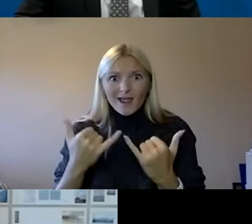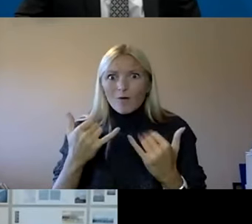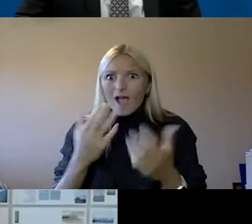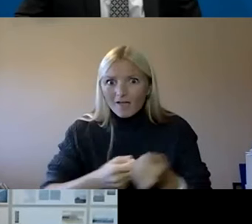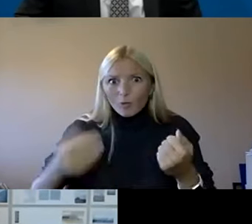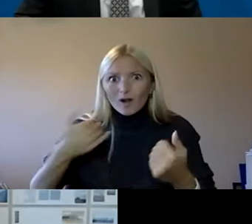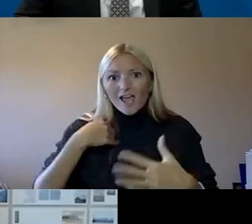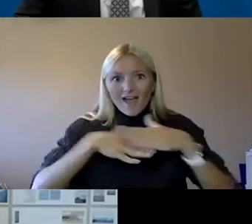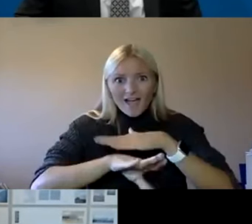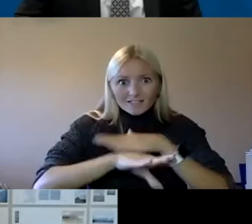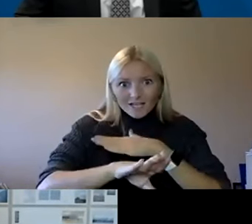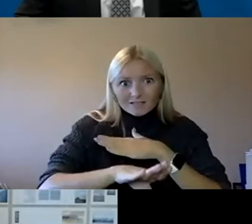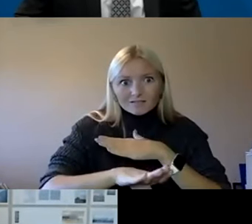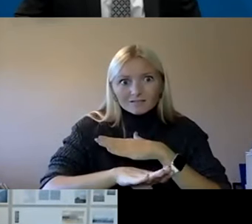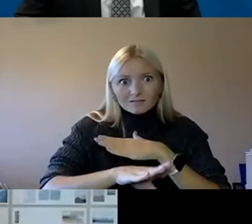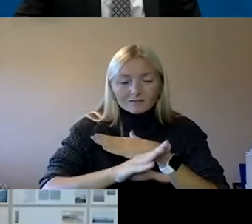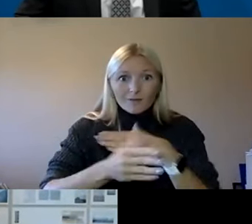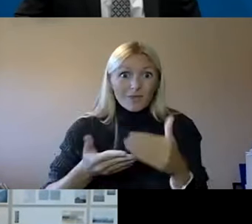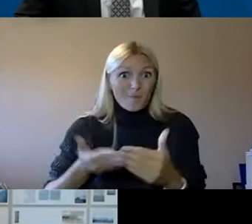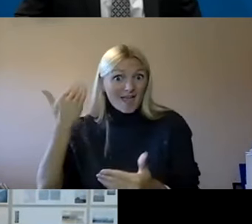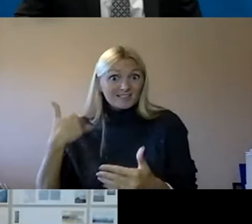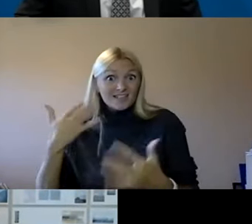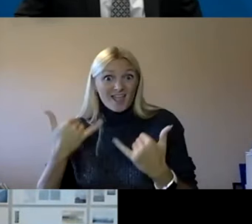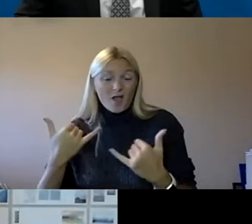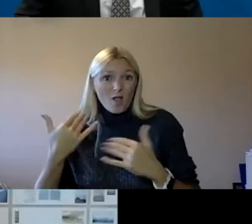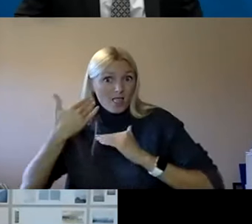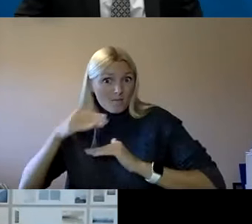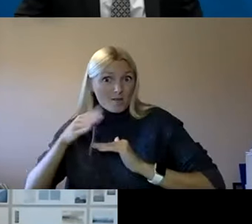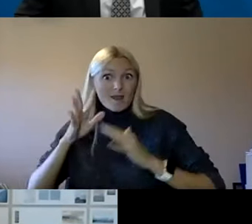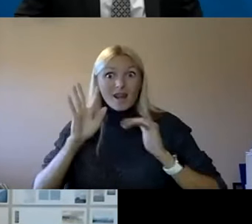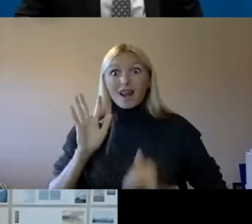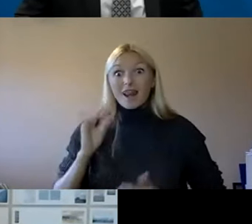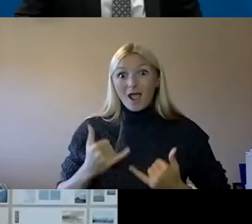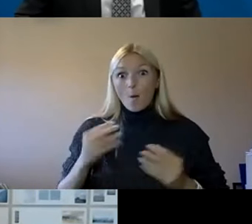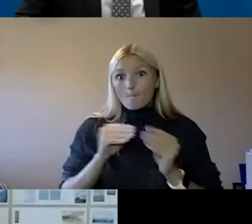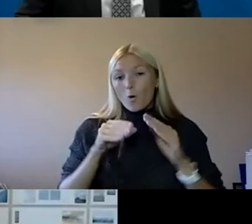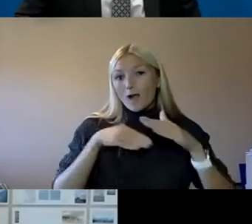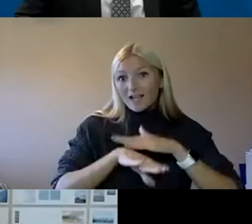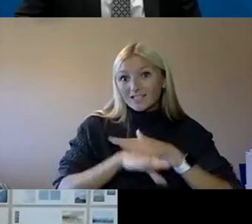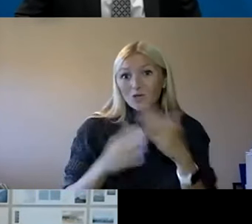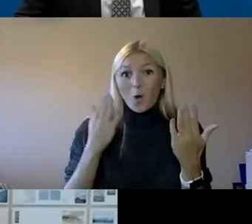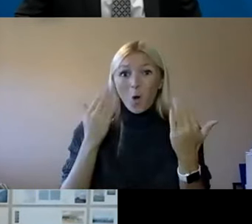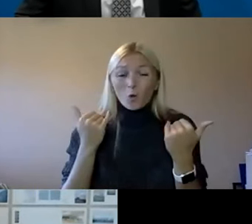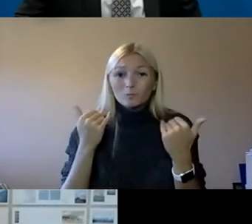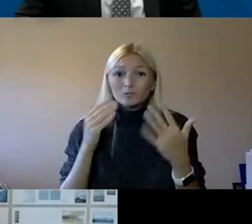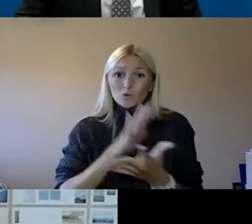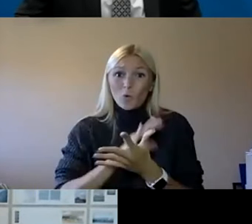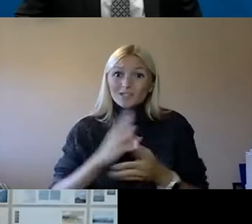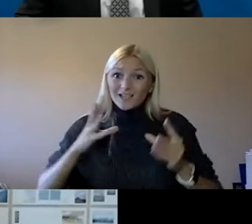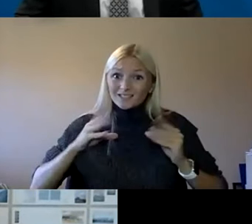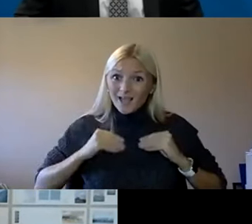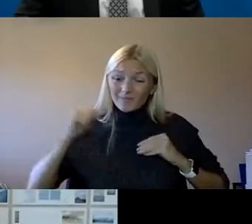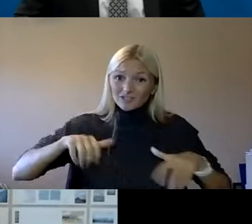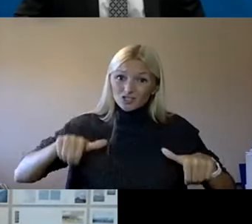have opportunities previously that only a few people had. So I hope that schools will take this challenge